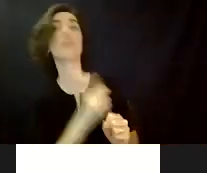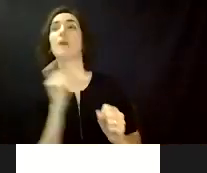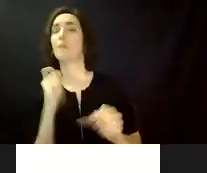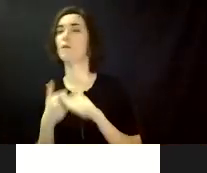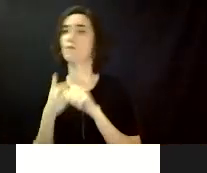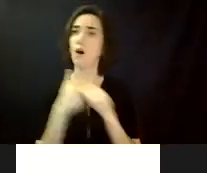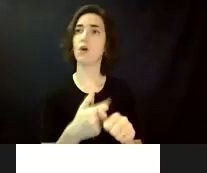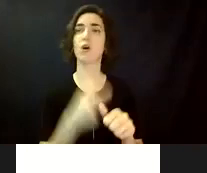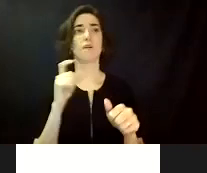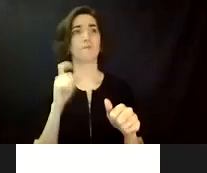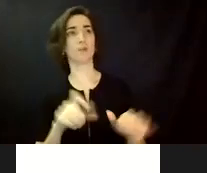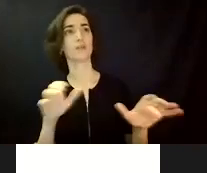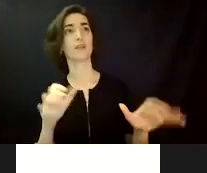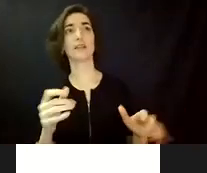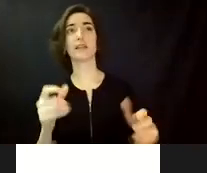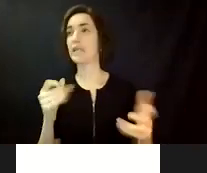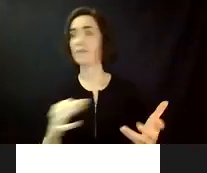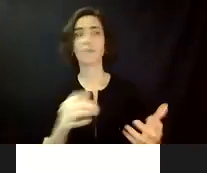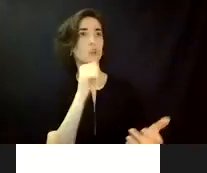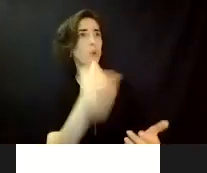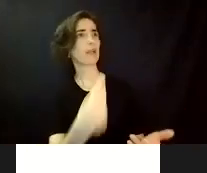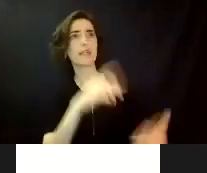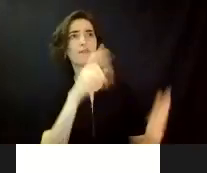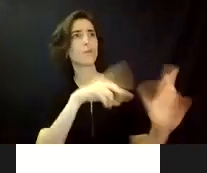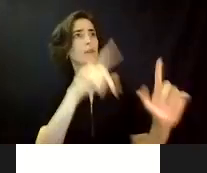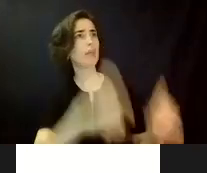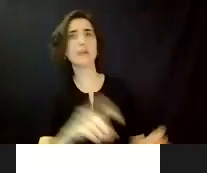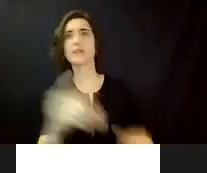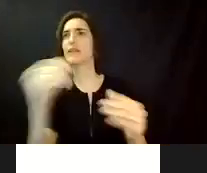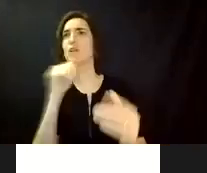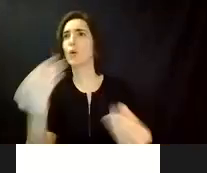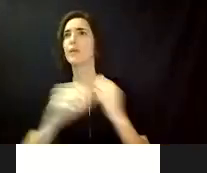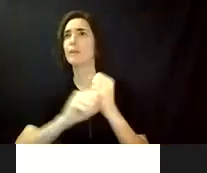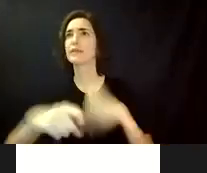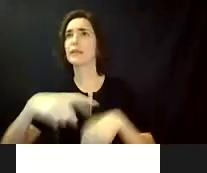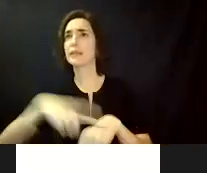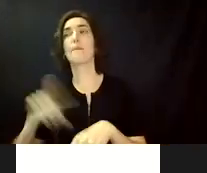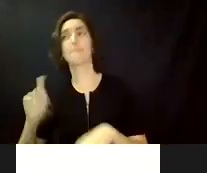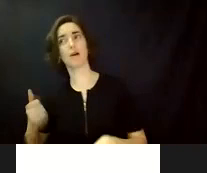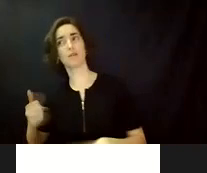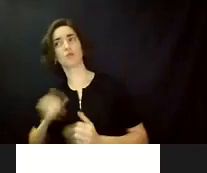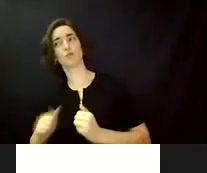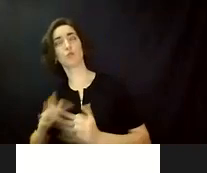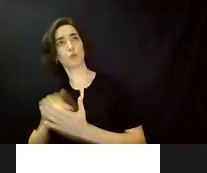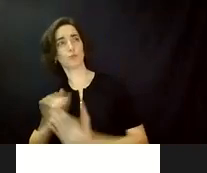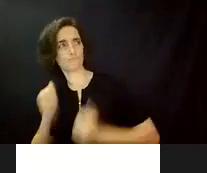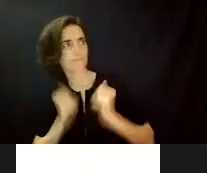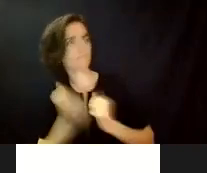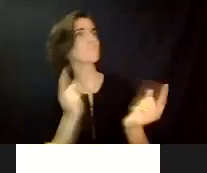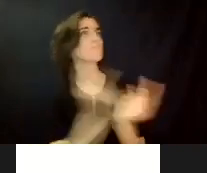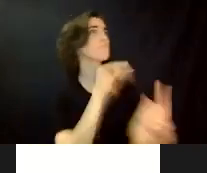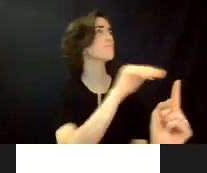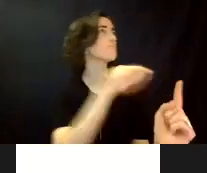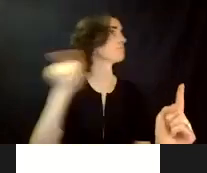accommodations if they're not getting their tests read, they're not getting extended time. And so I think that's really important for all students with disabilities who are entering